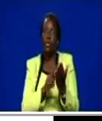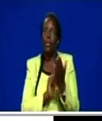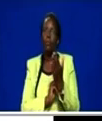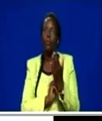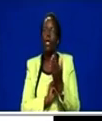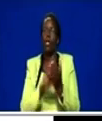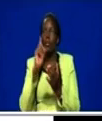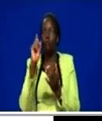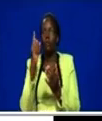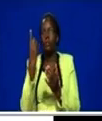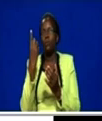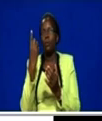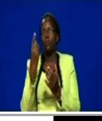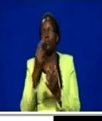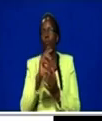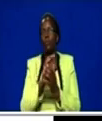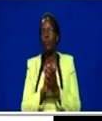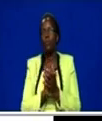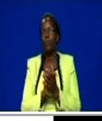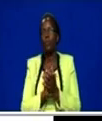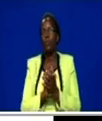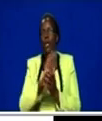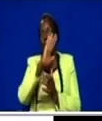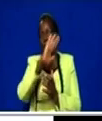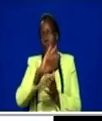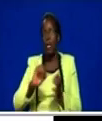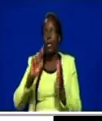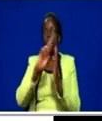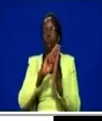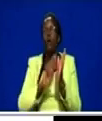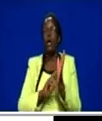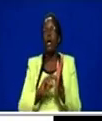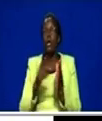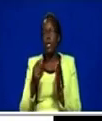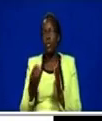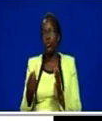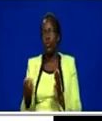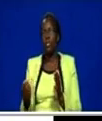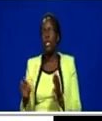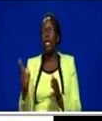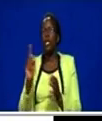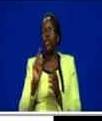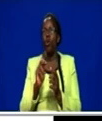The first one is that they require resources